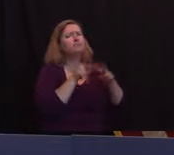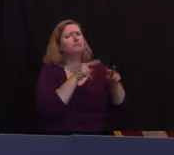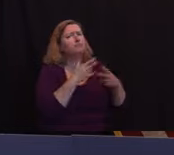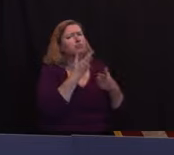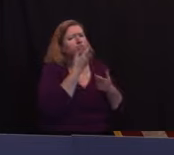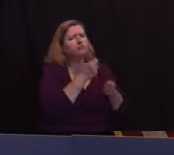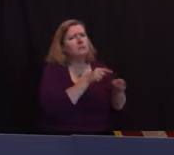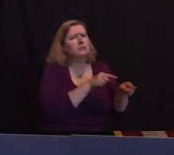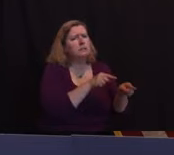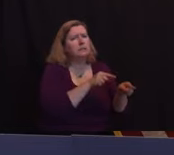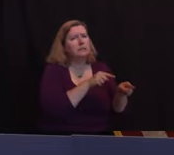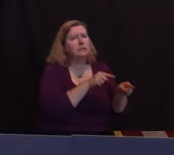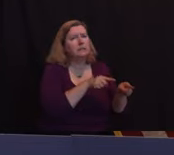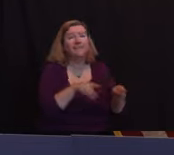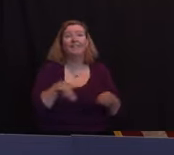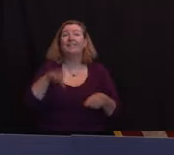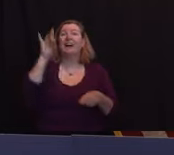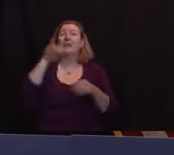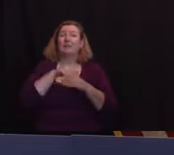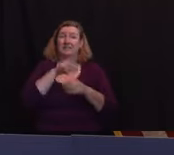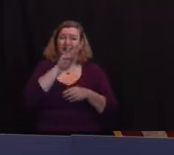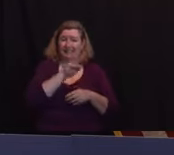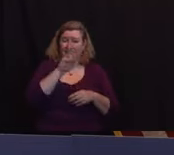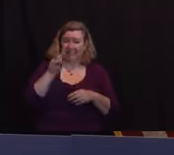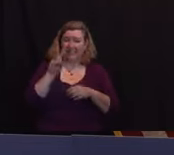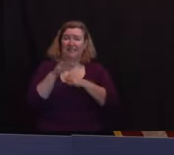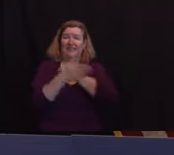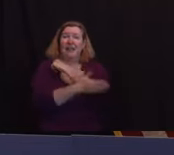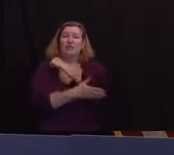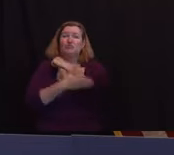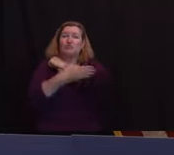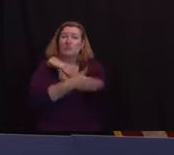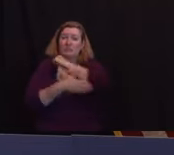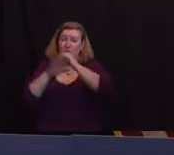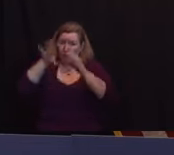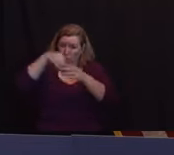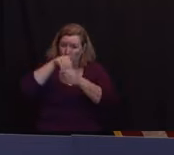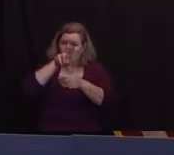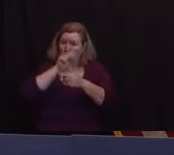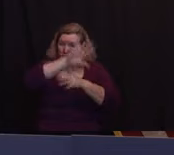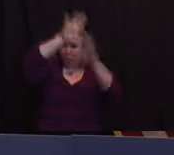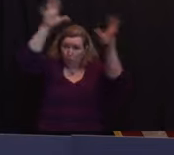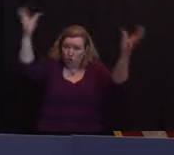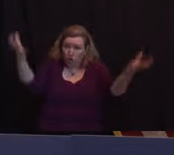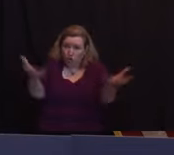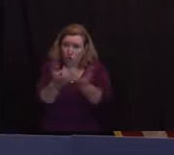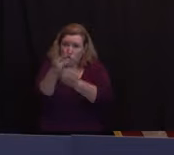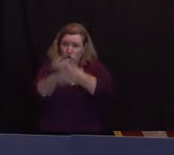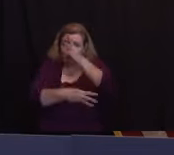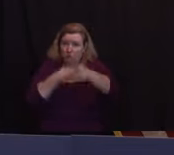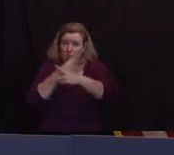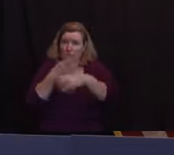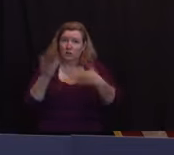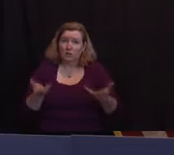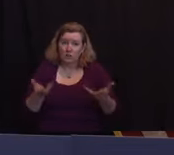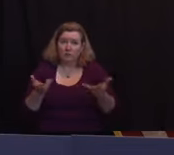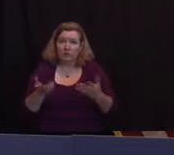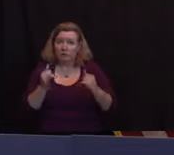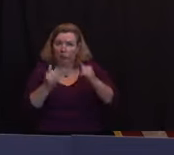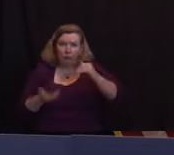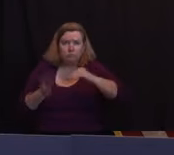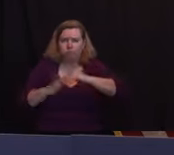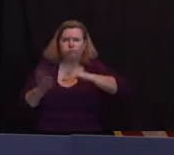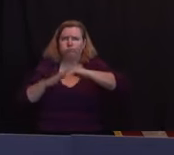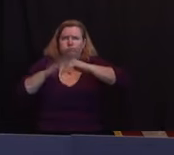least 66 countries, including the United States. So while this variant has increased in New Jersey recently, it